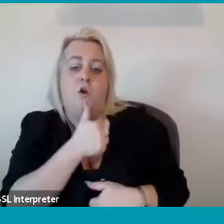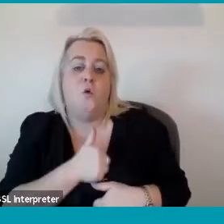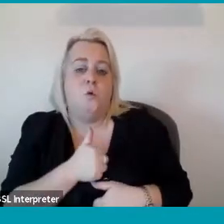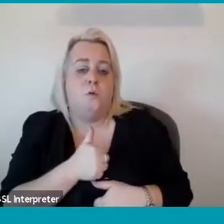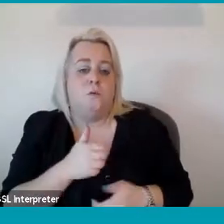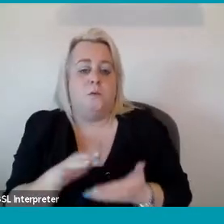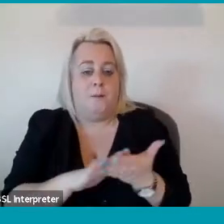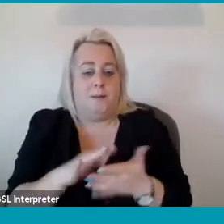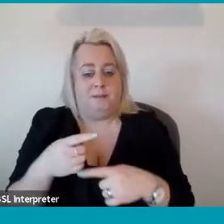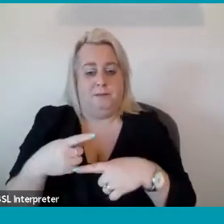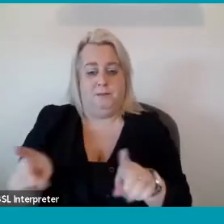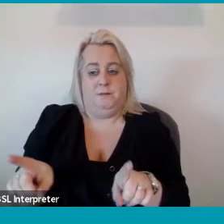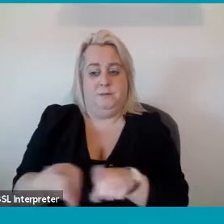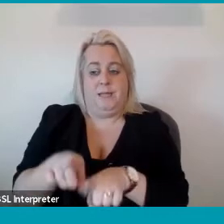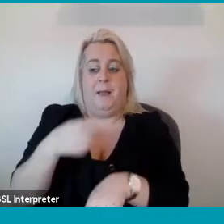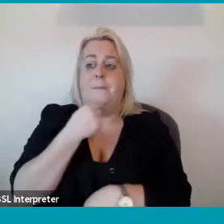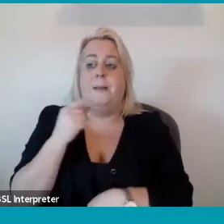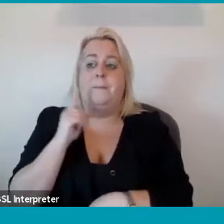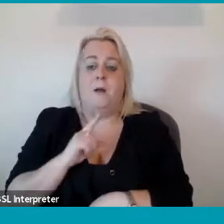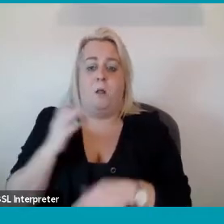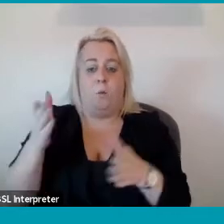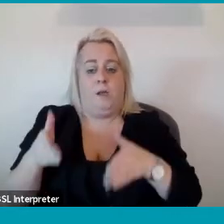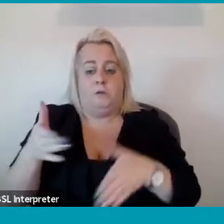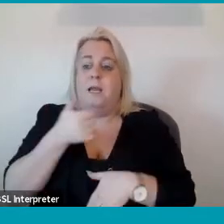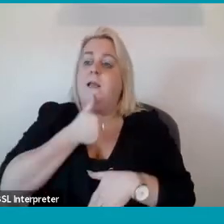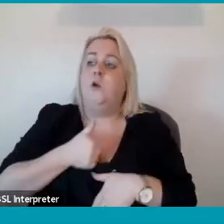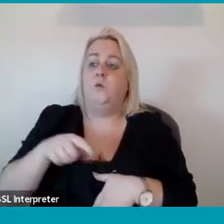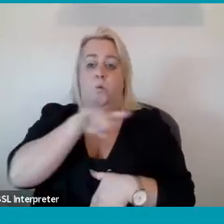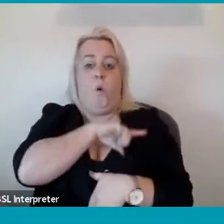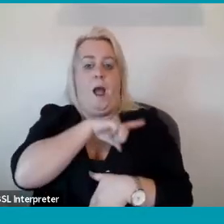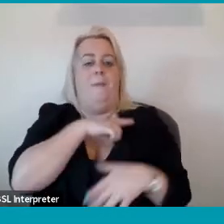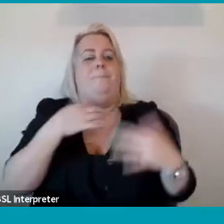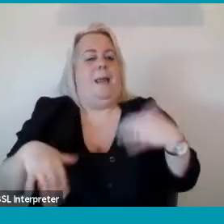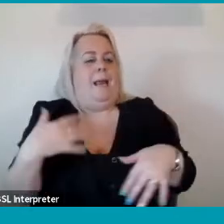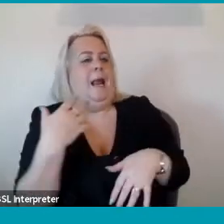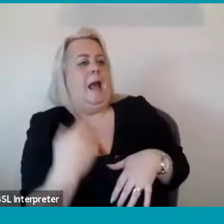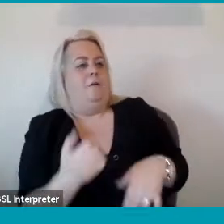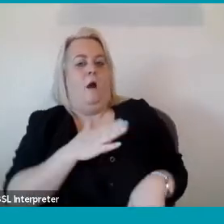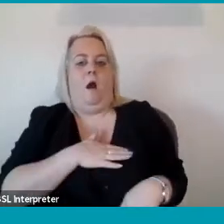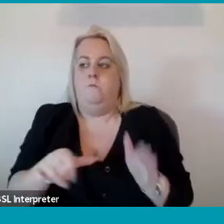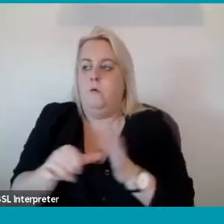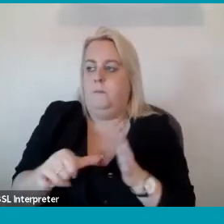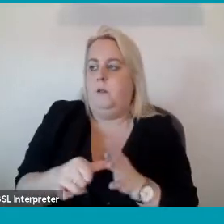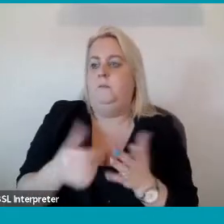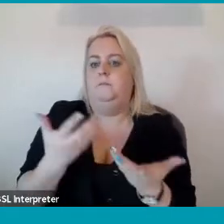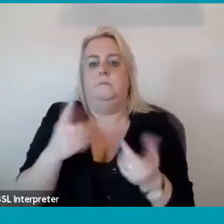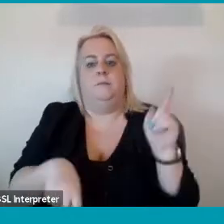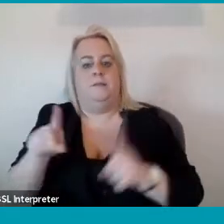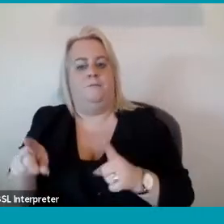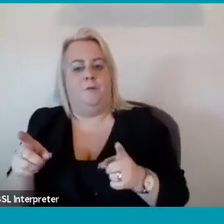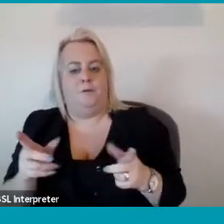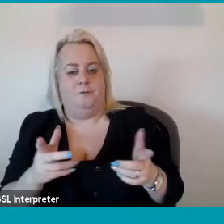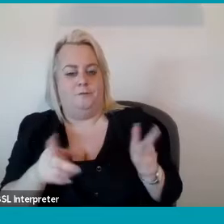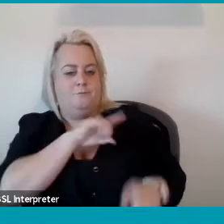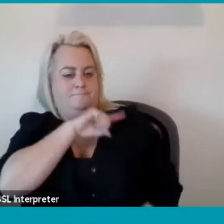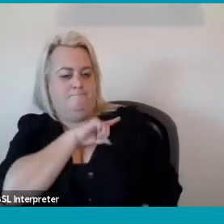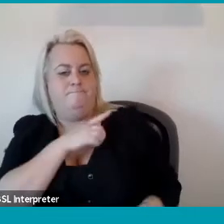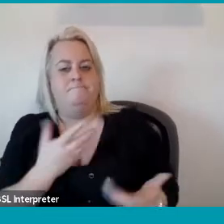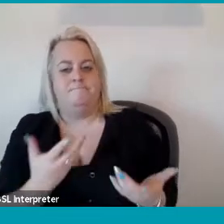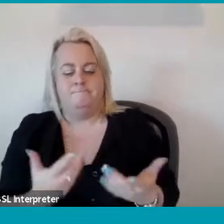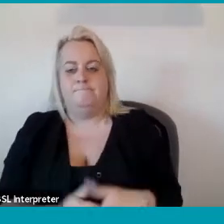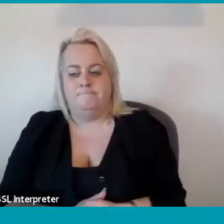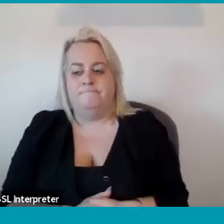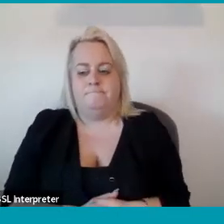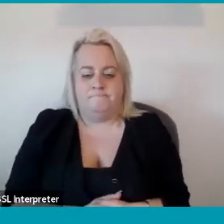too long. So somebody using a wheelchair is just using their wheelchair in the same way as other people might use cars.